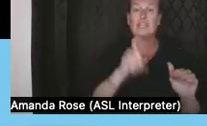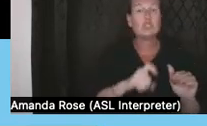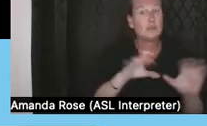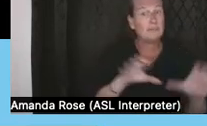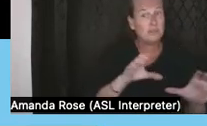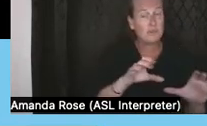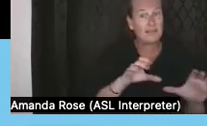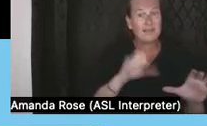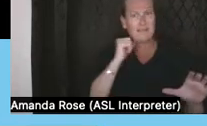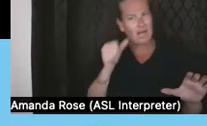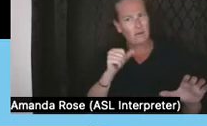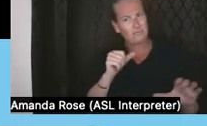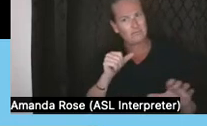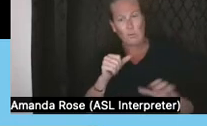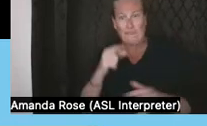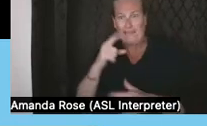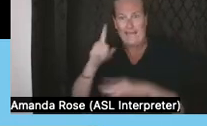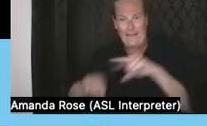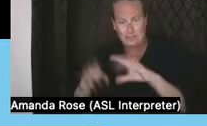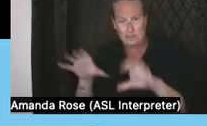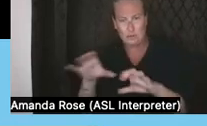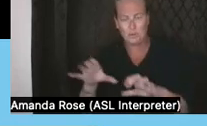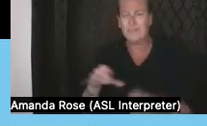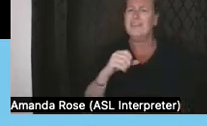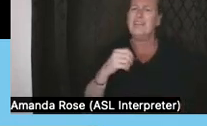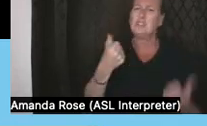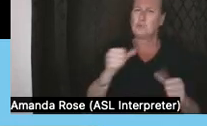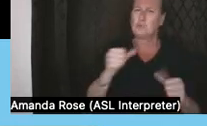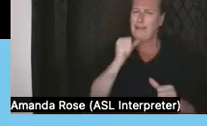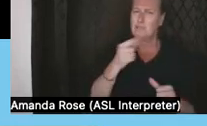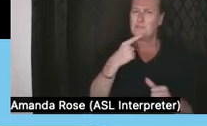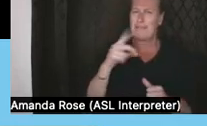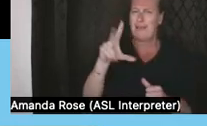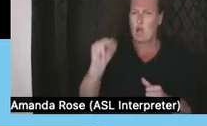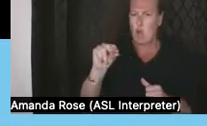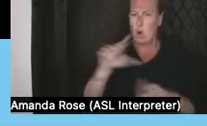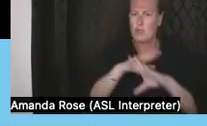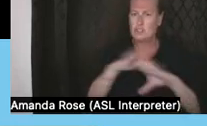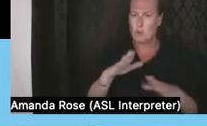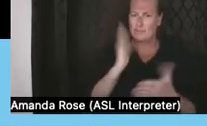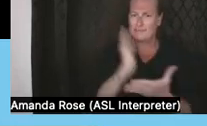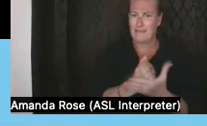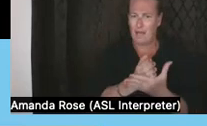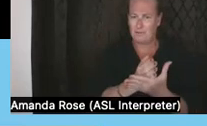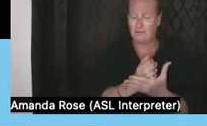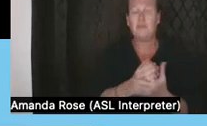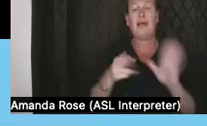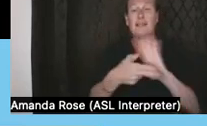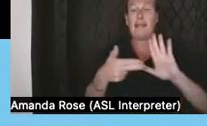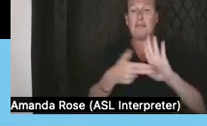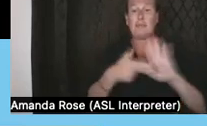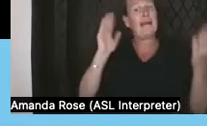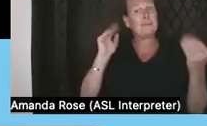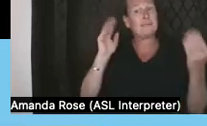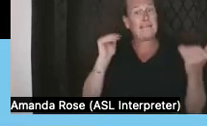doing. Avoid using no, don't, or stop. Labeling the expectations you want to see, use nice hands with your